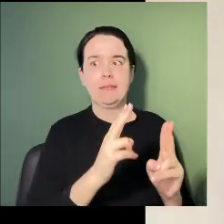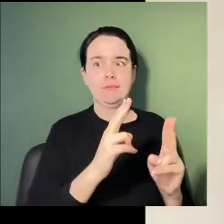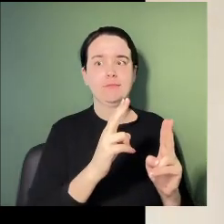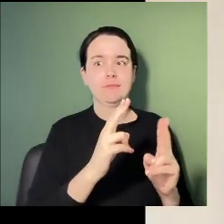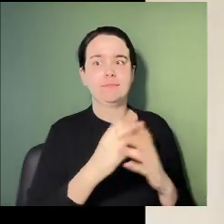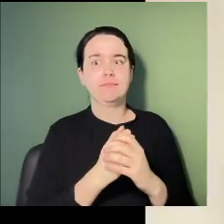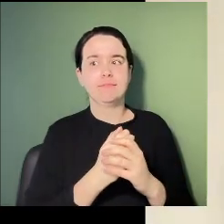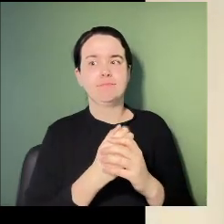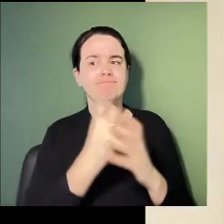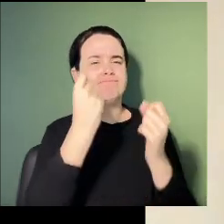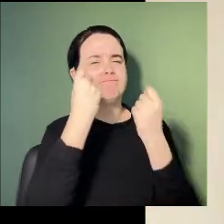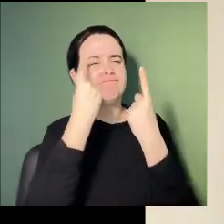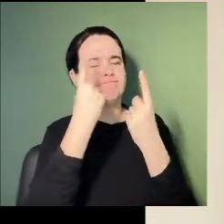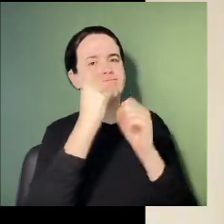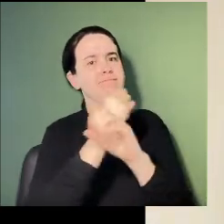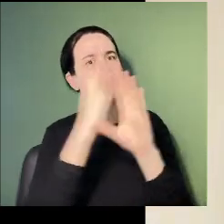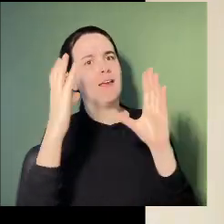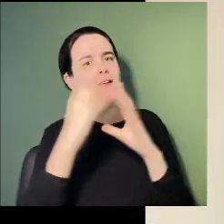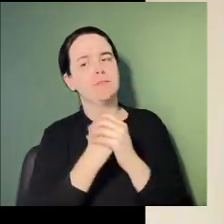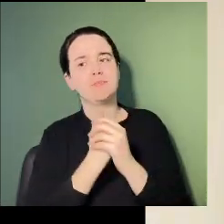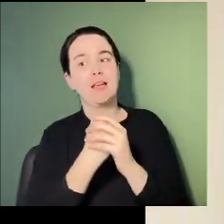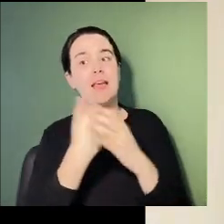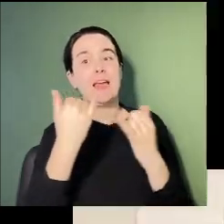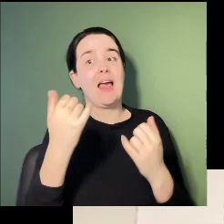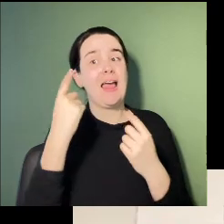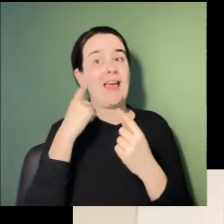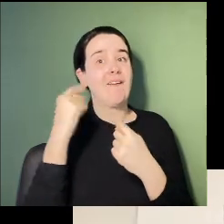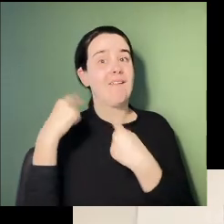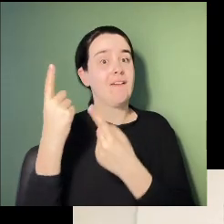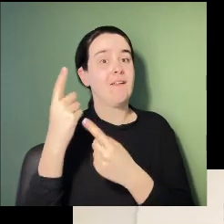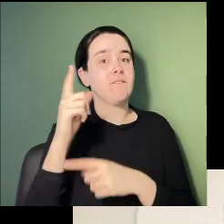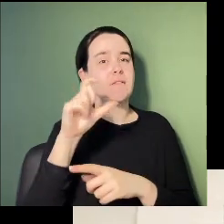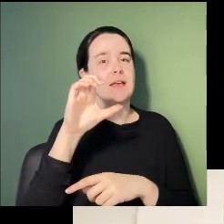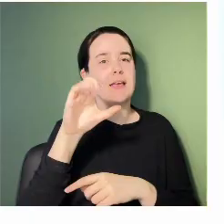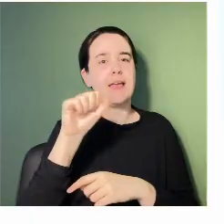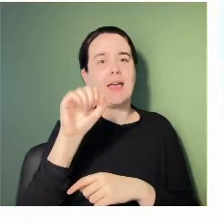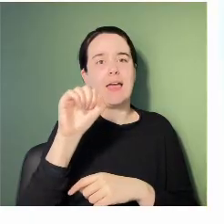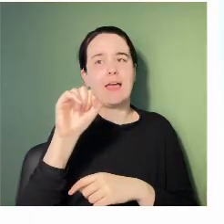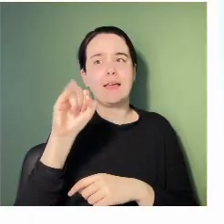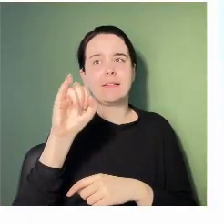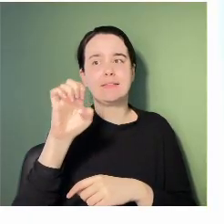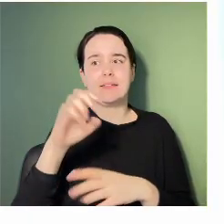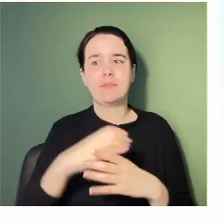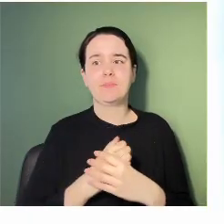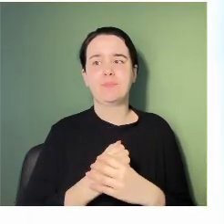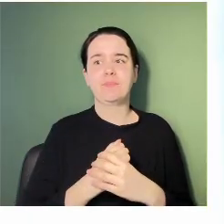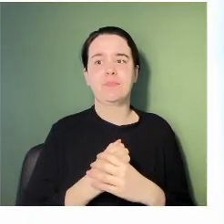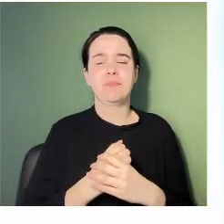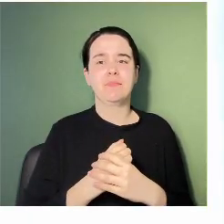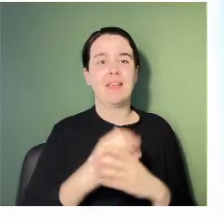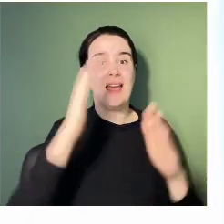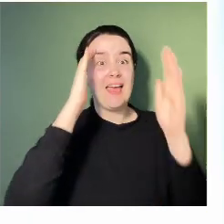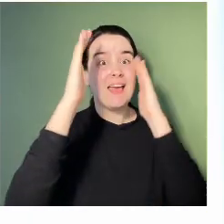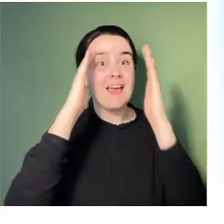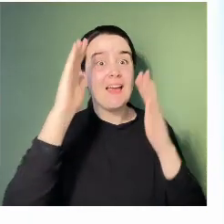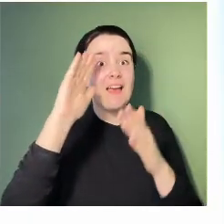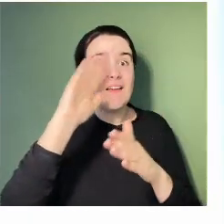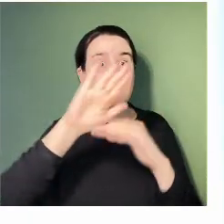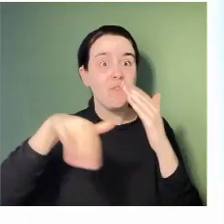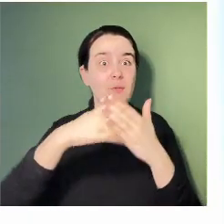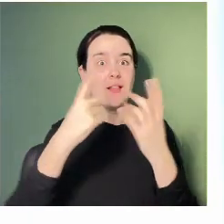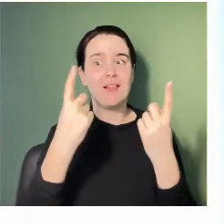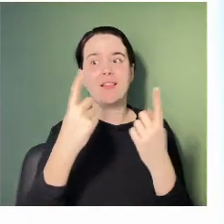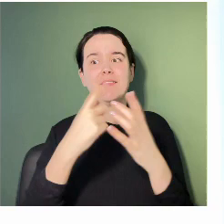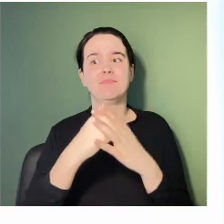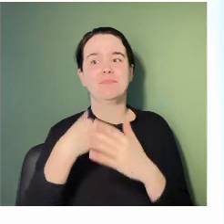And before that, let's hear from Cassie. Cassie, please put your camera on and join us. Hi, everyone. My